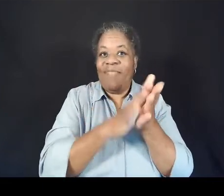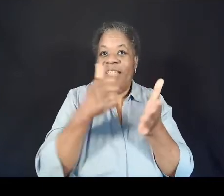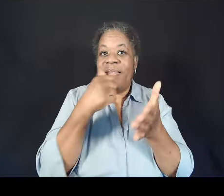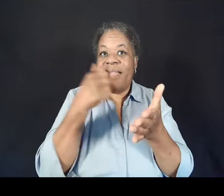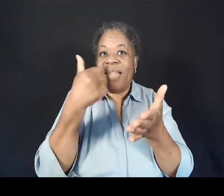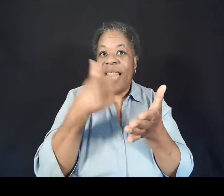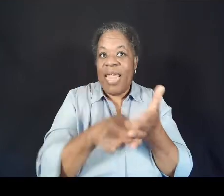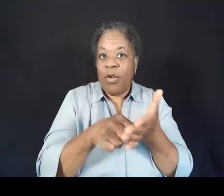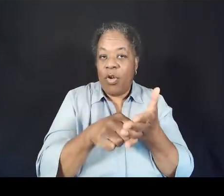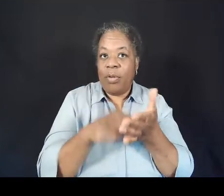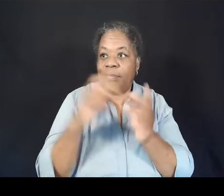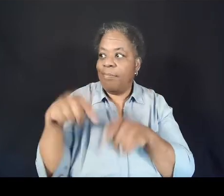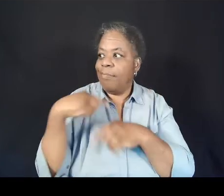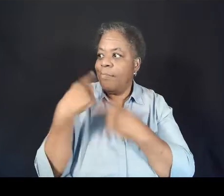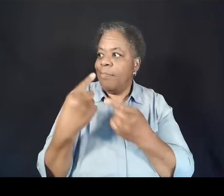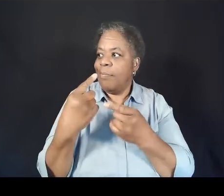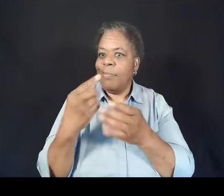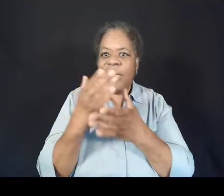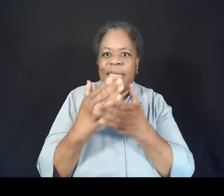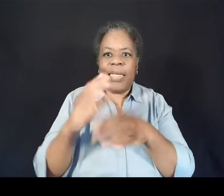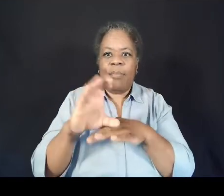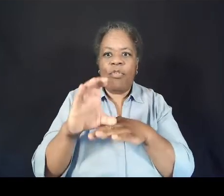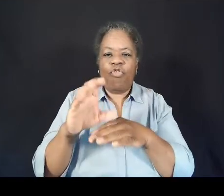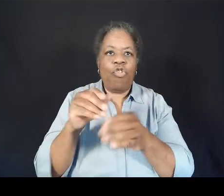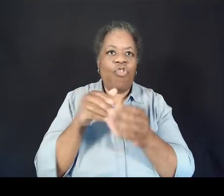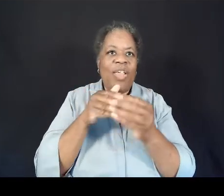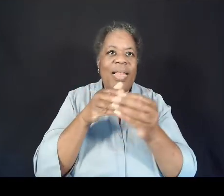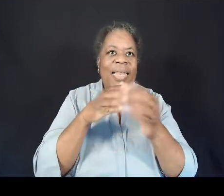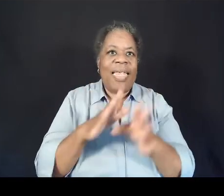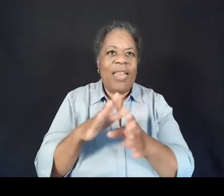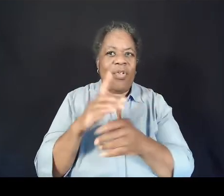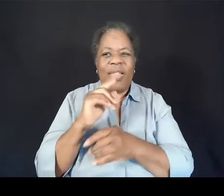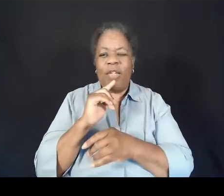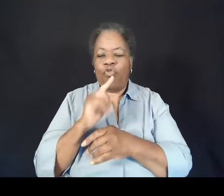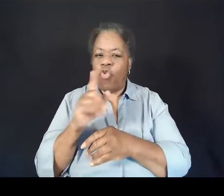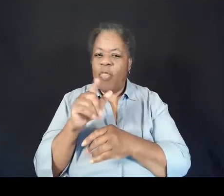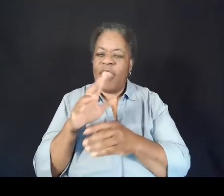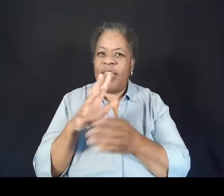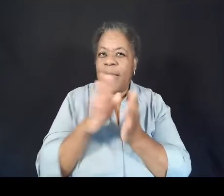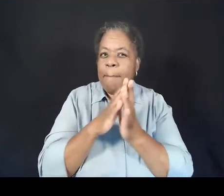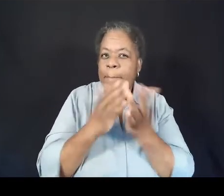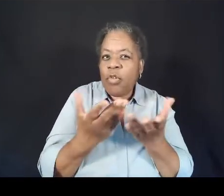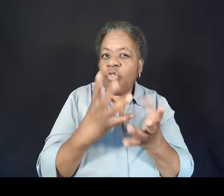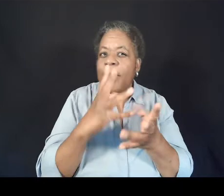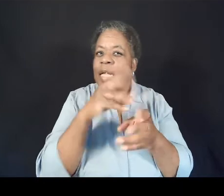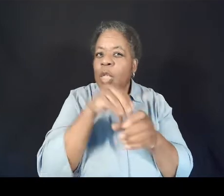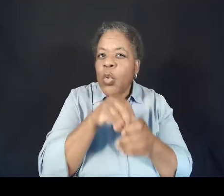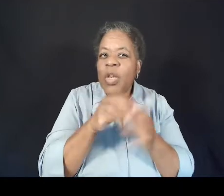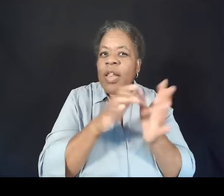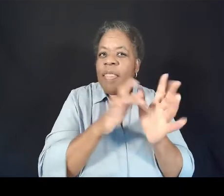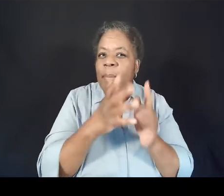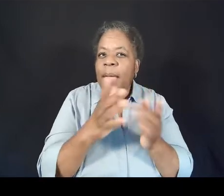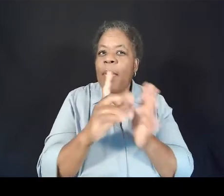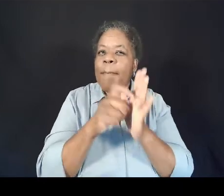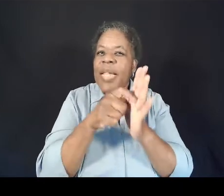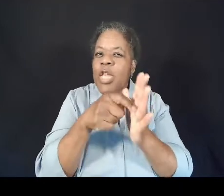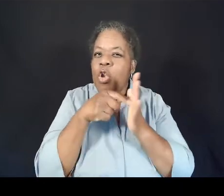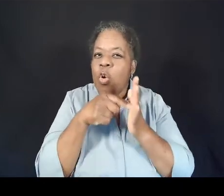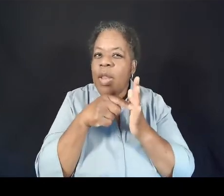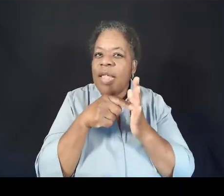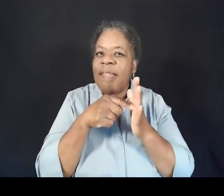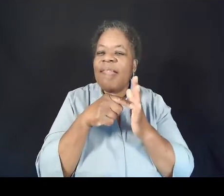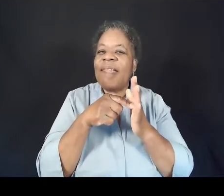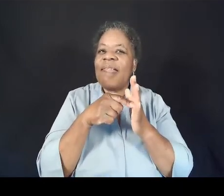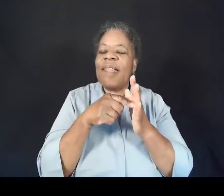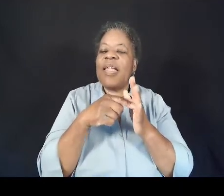centuries weren't even sure this book should have been included in the Bible. But notice what a strong affirmation